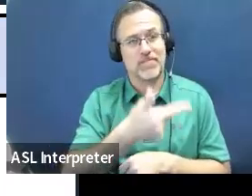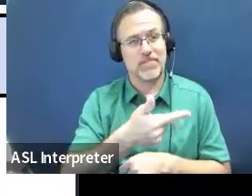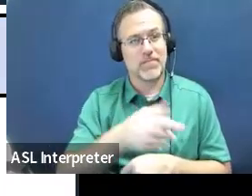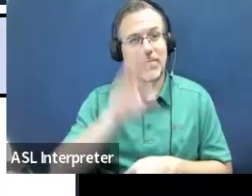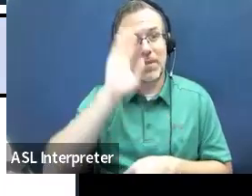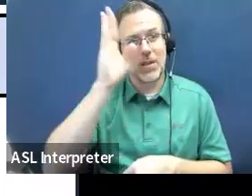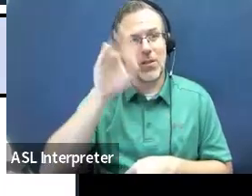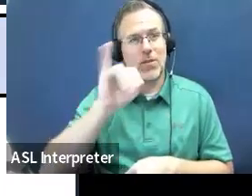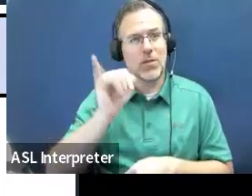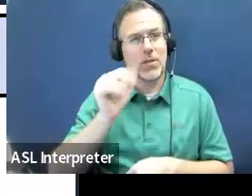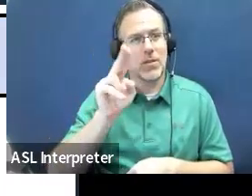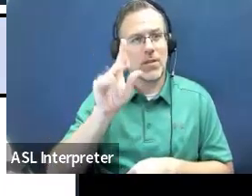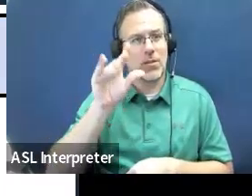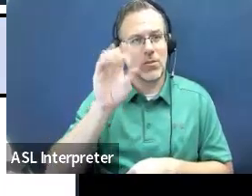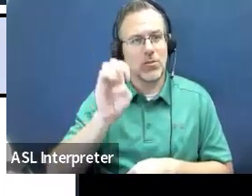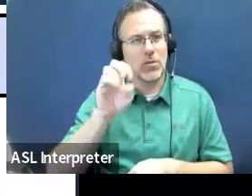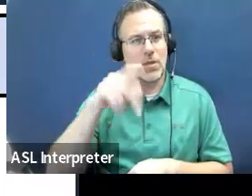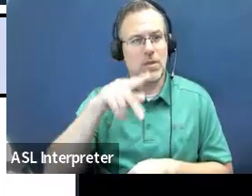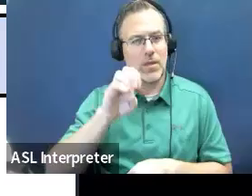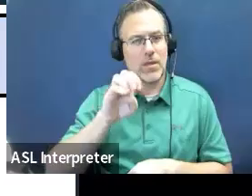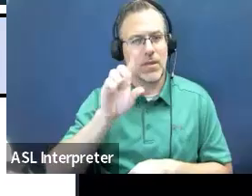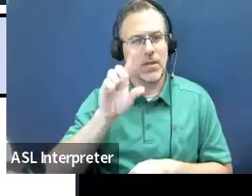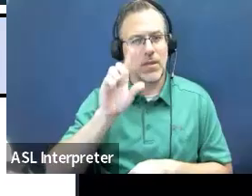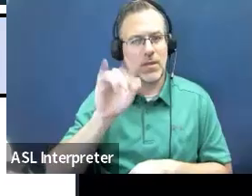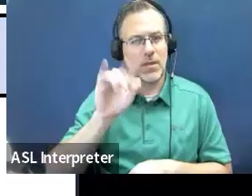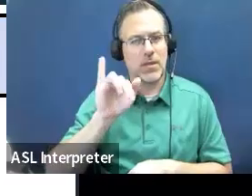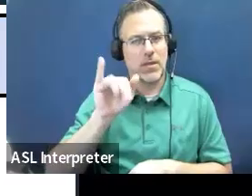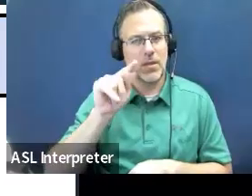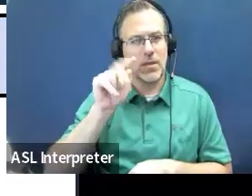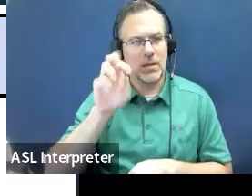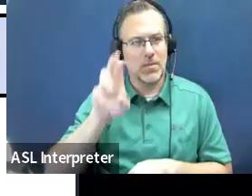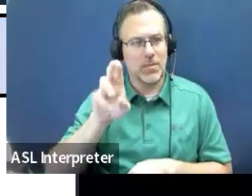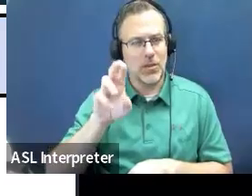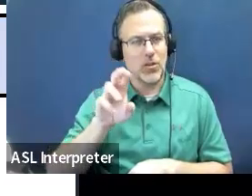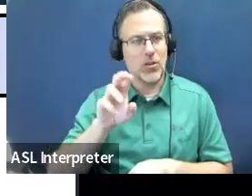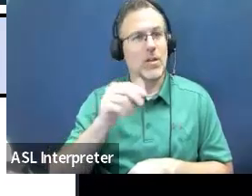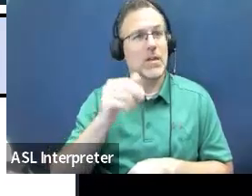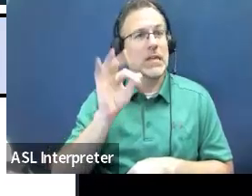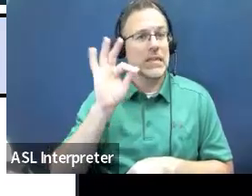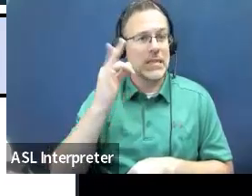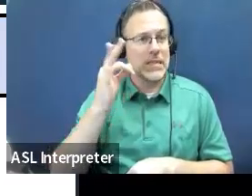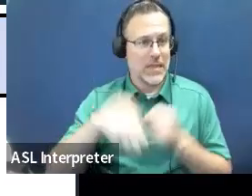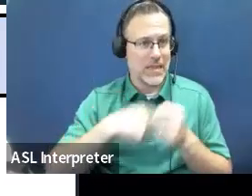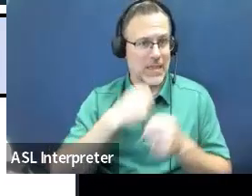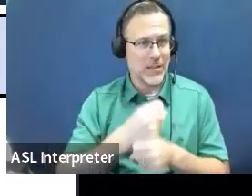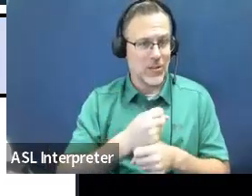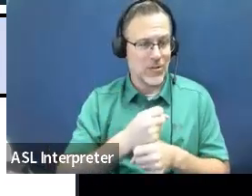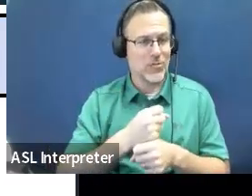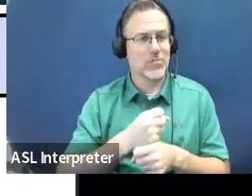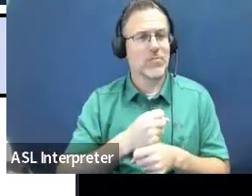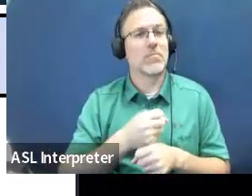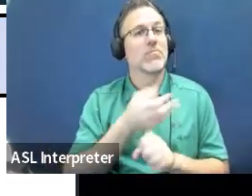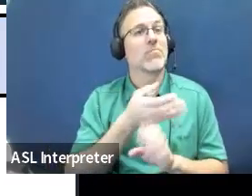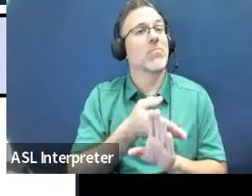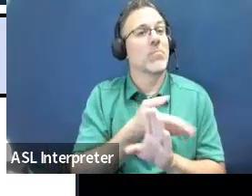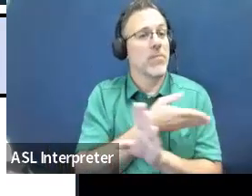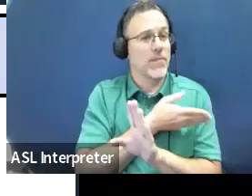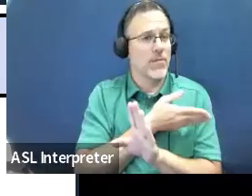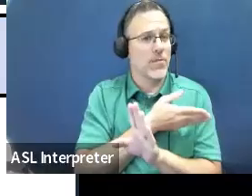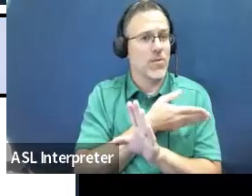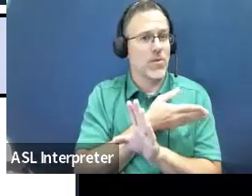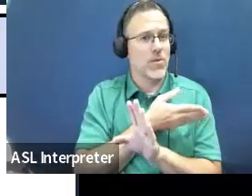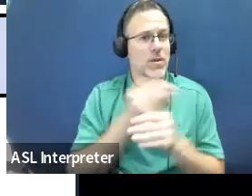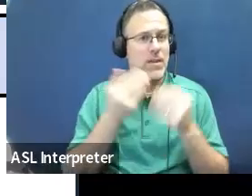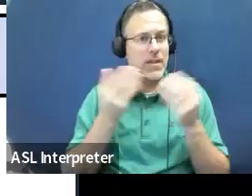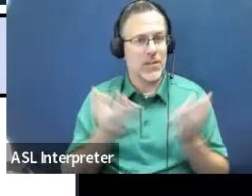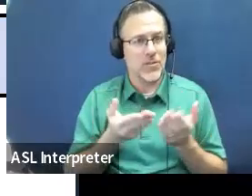Hi, I'm Julie Pelletier. I'm the admin support for the monitoring team. I'm in my 9th year with the Maine DOE, and prior to